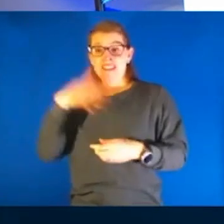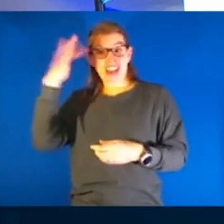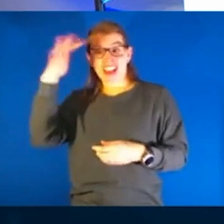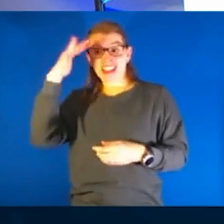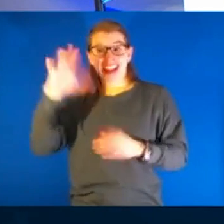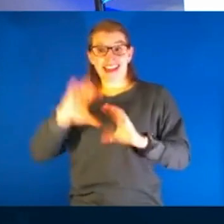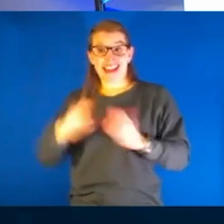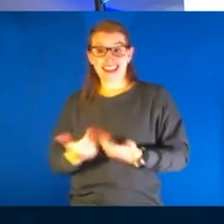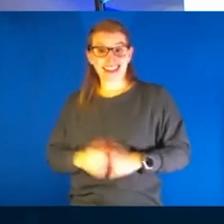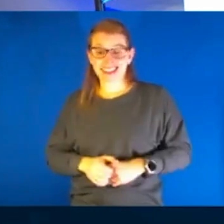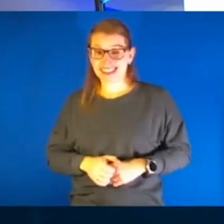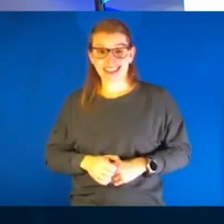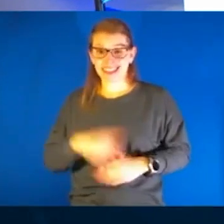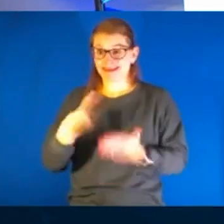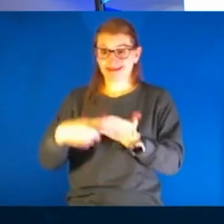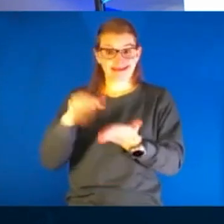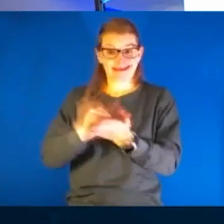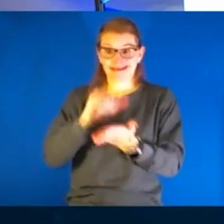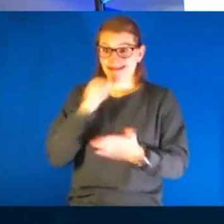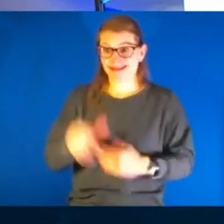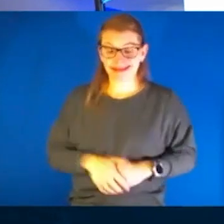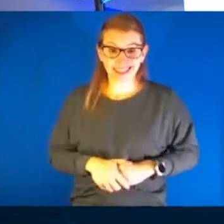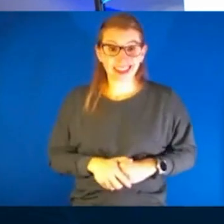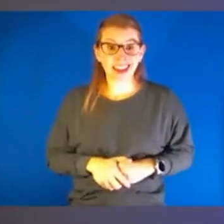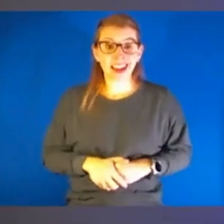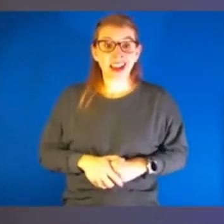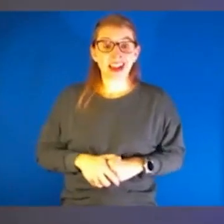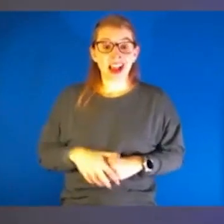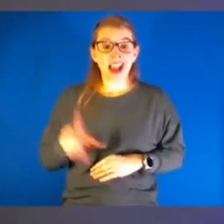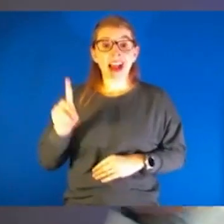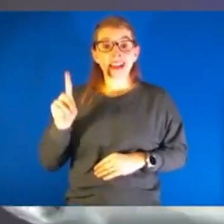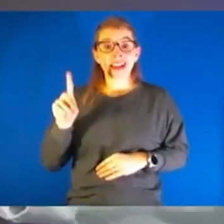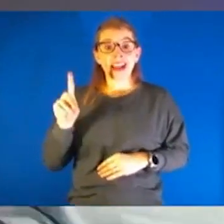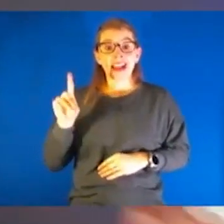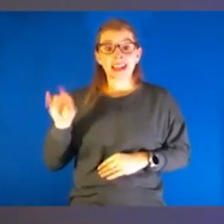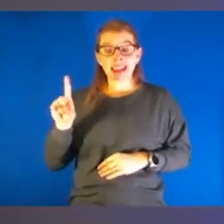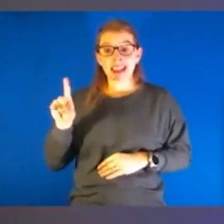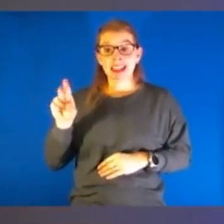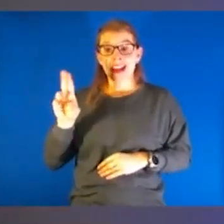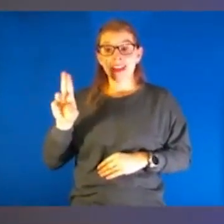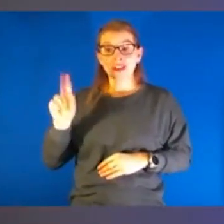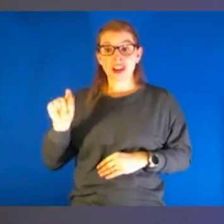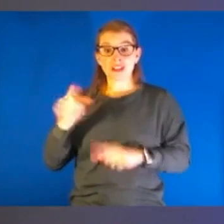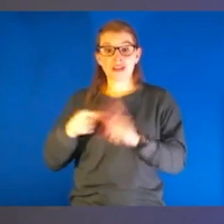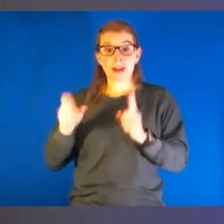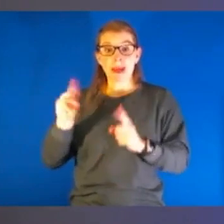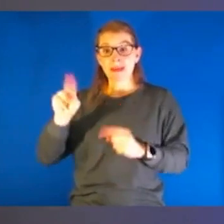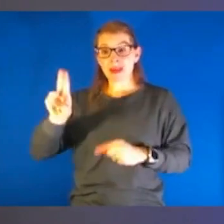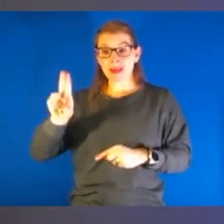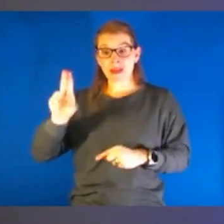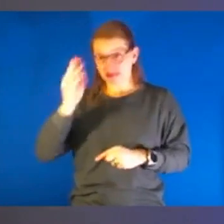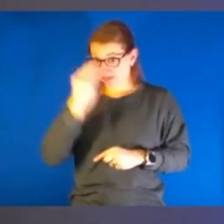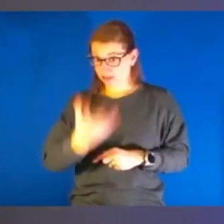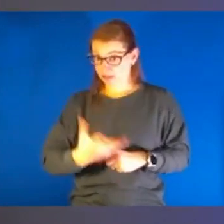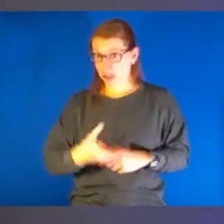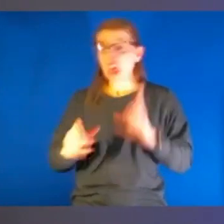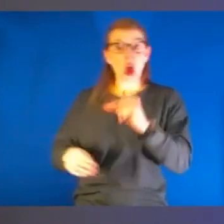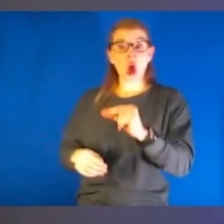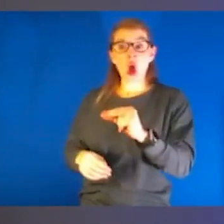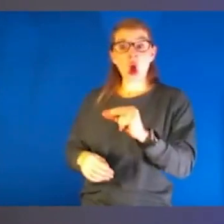that. Although I did get my undergraduate degree from MU, so you might poke fun at that. Well, no, my med school why. degree's